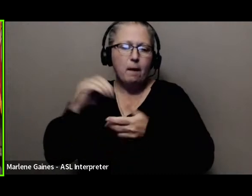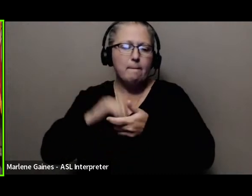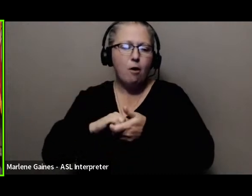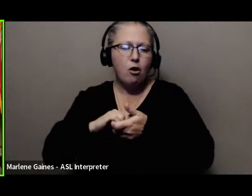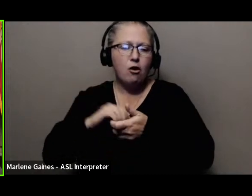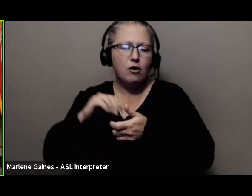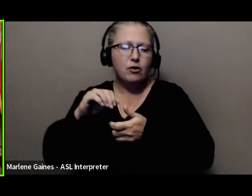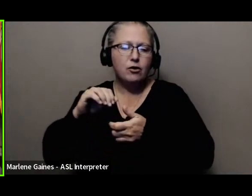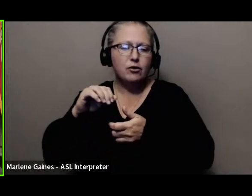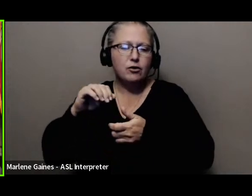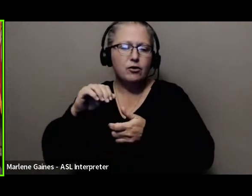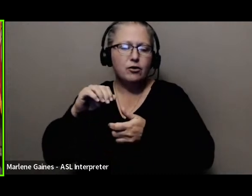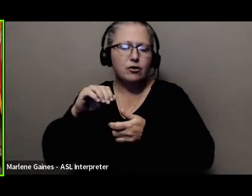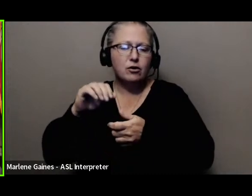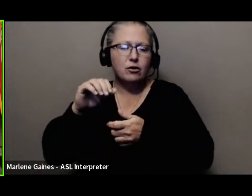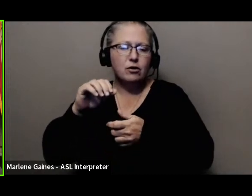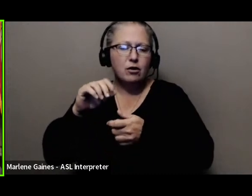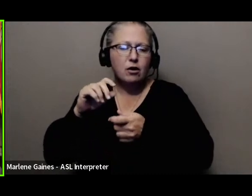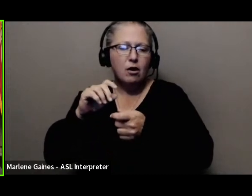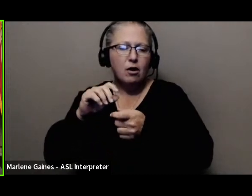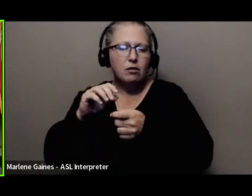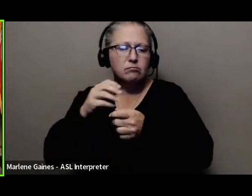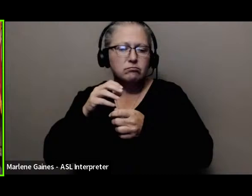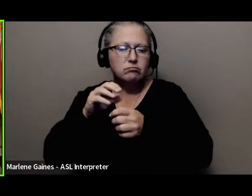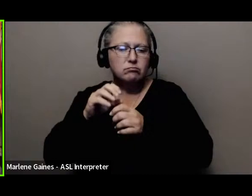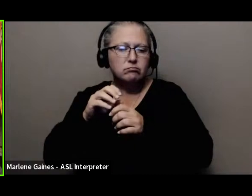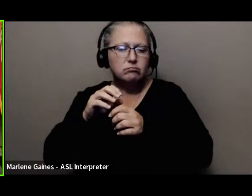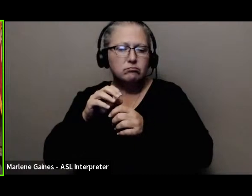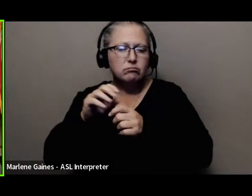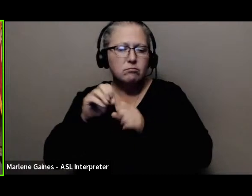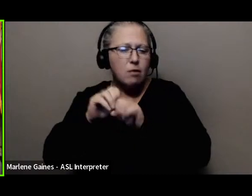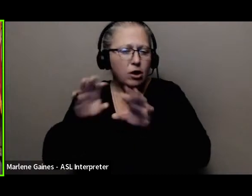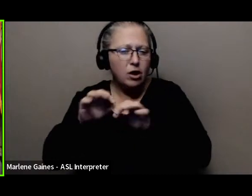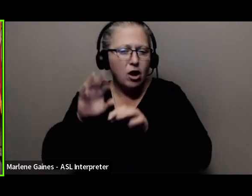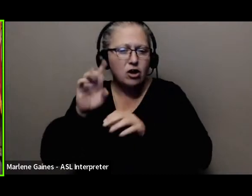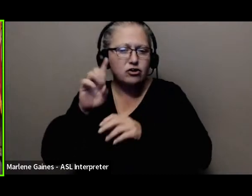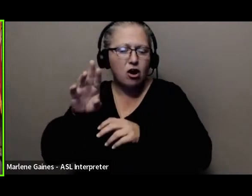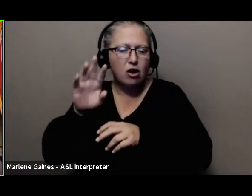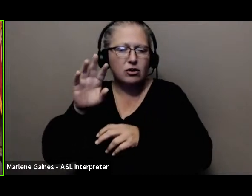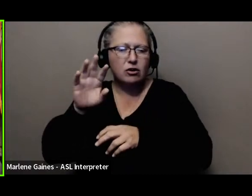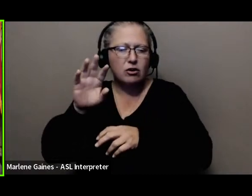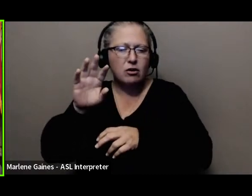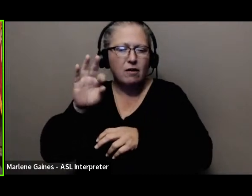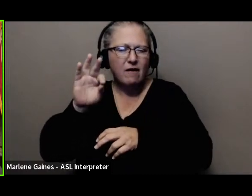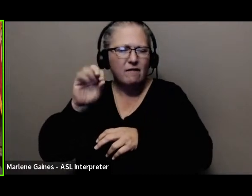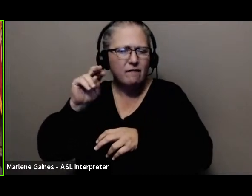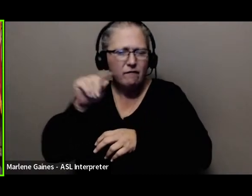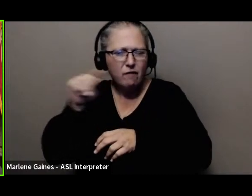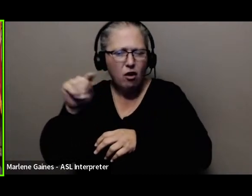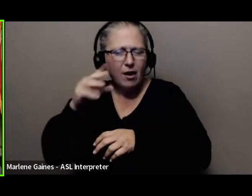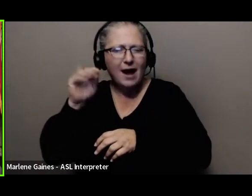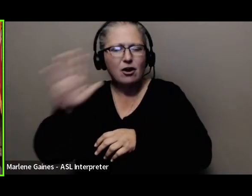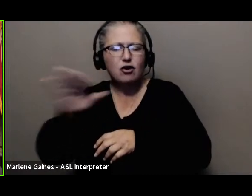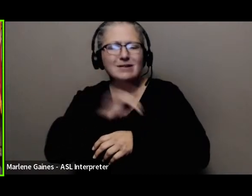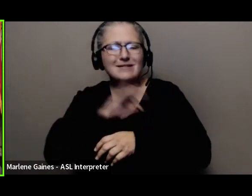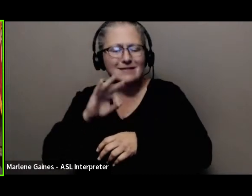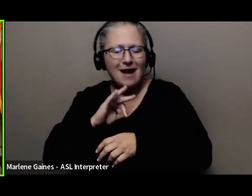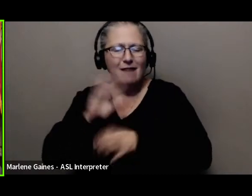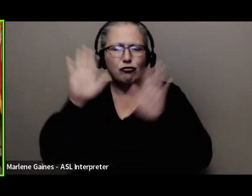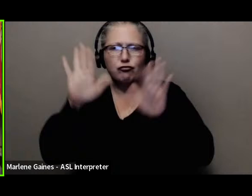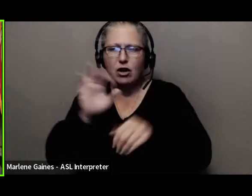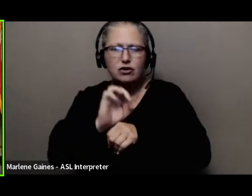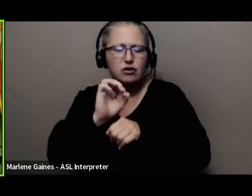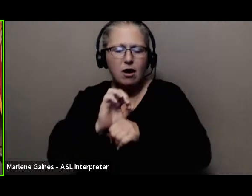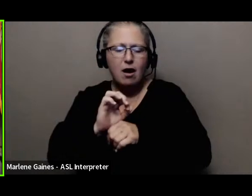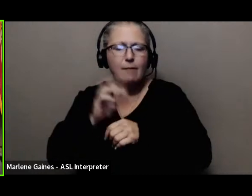partnership articulations. I just want to say that Dr. Fong and all her staff did a great job, amazing. It was great to